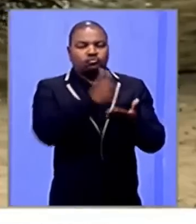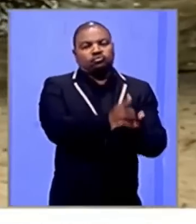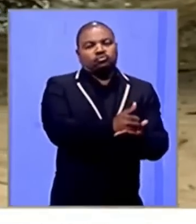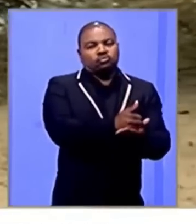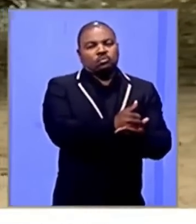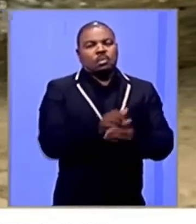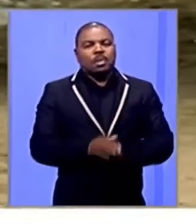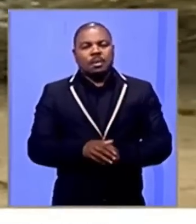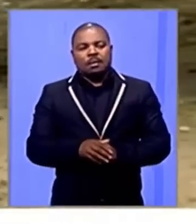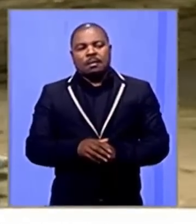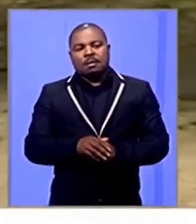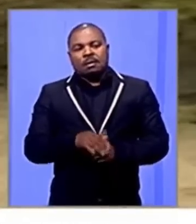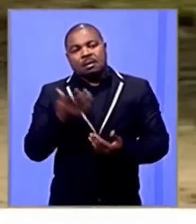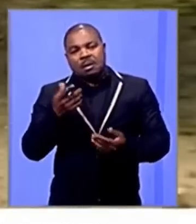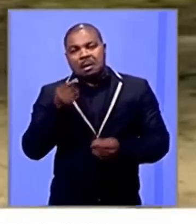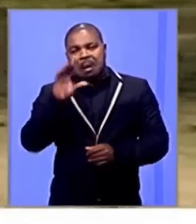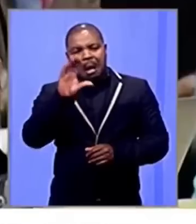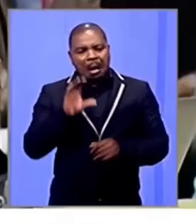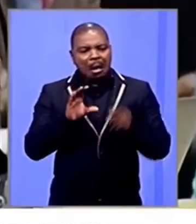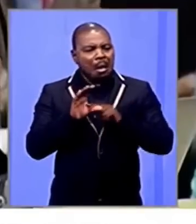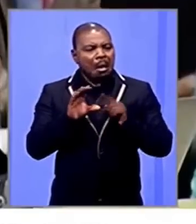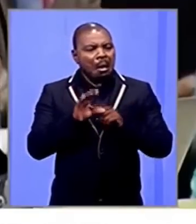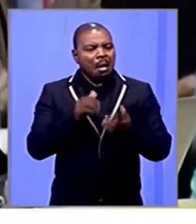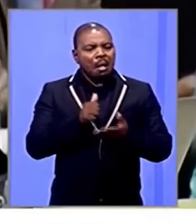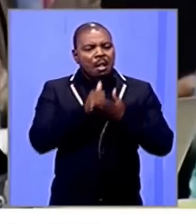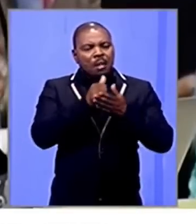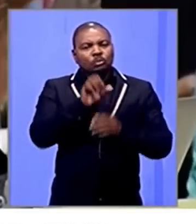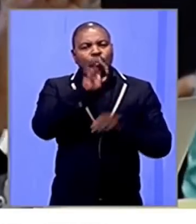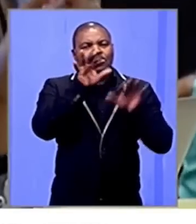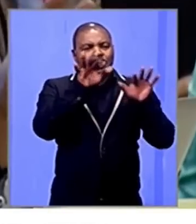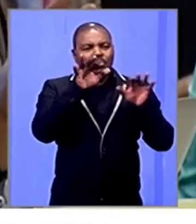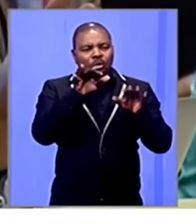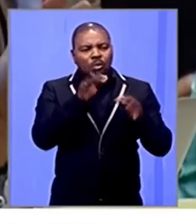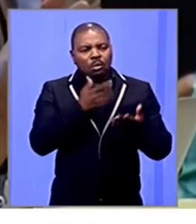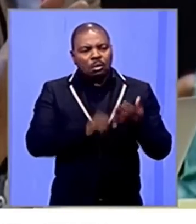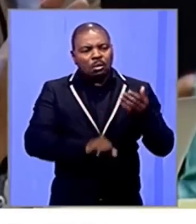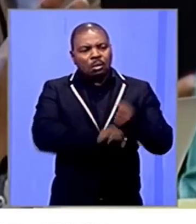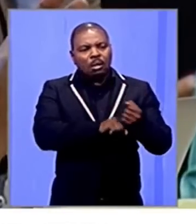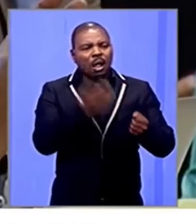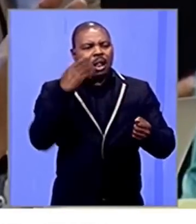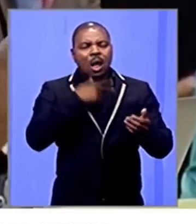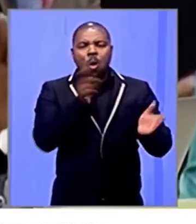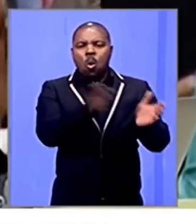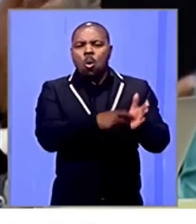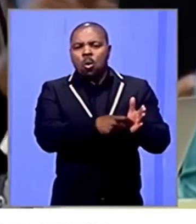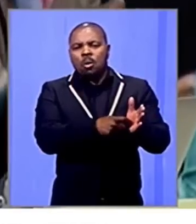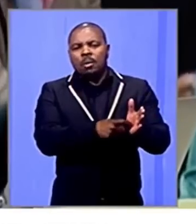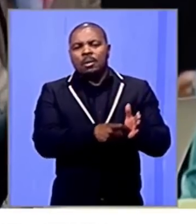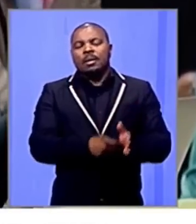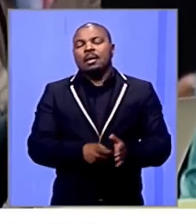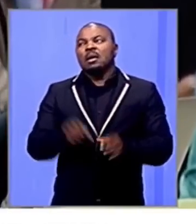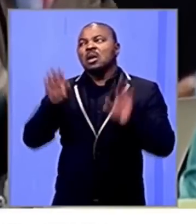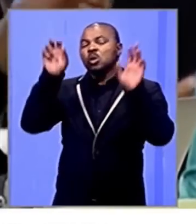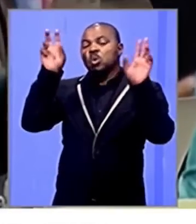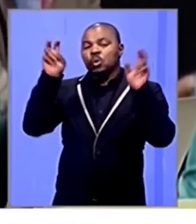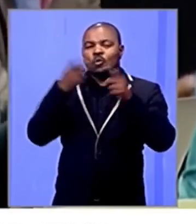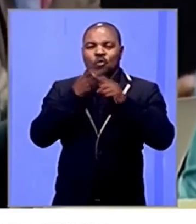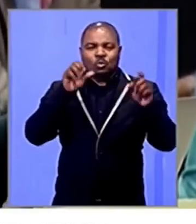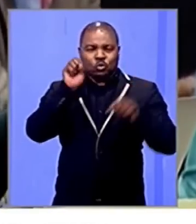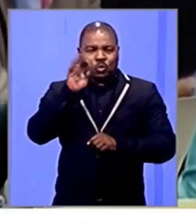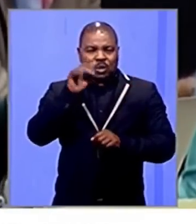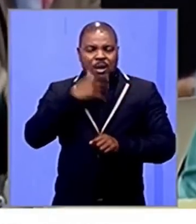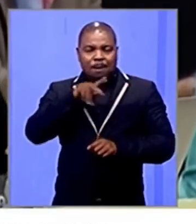dirisa matlole ao go duela sekoloto sa baagi ba Soweto. There was the Soweto issue which Premier went public about it because that